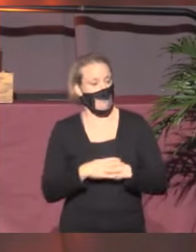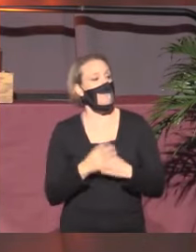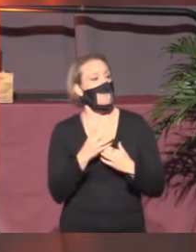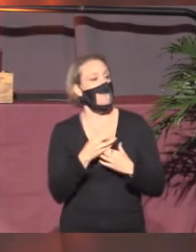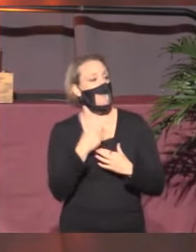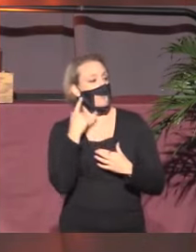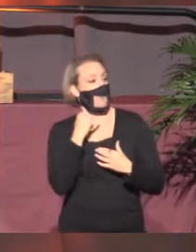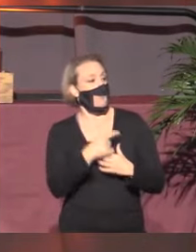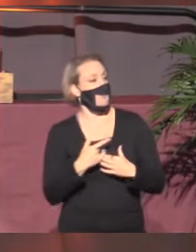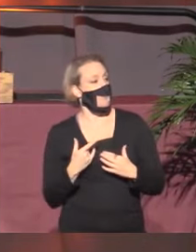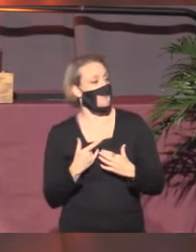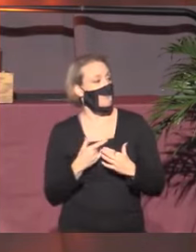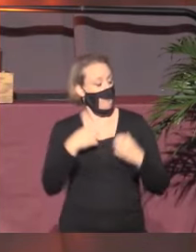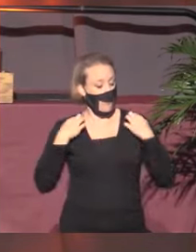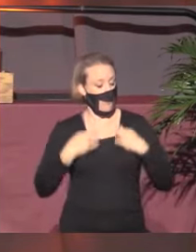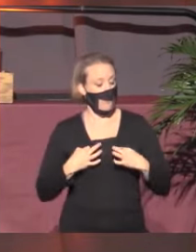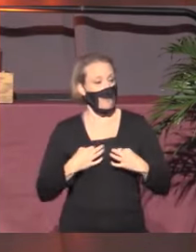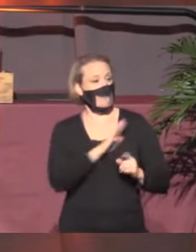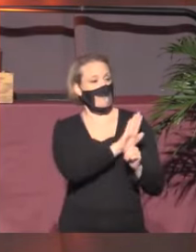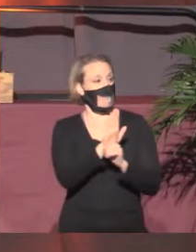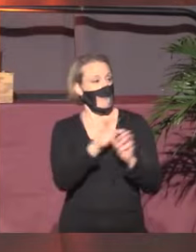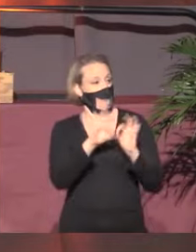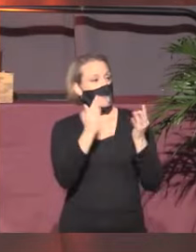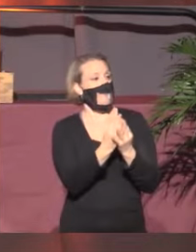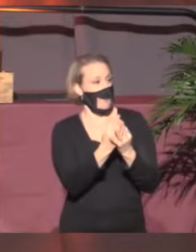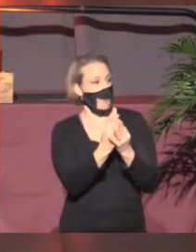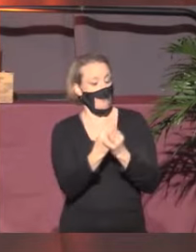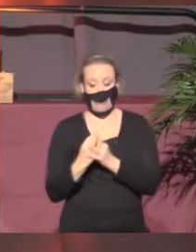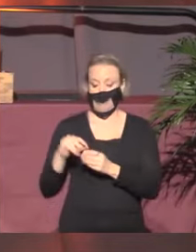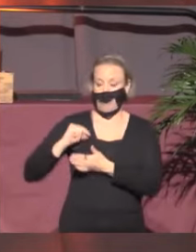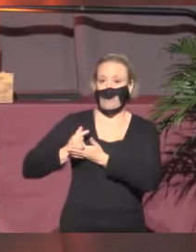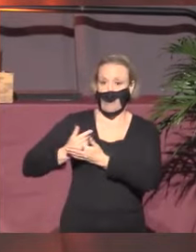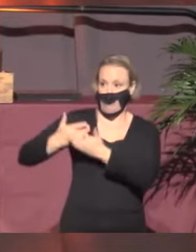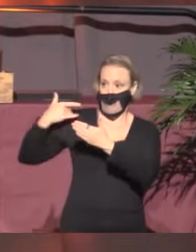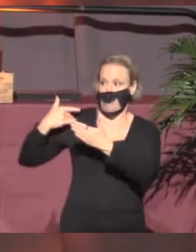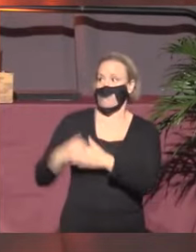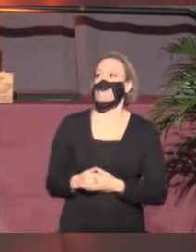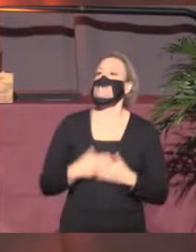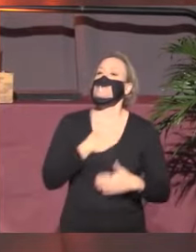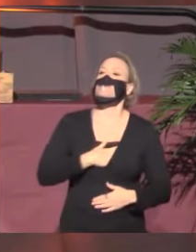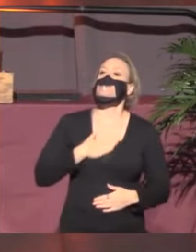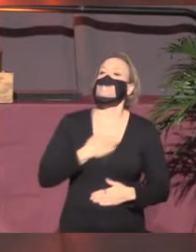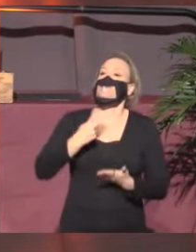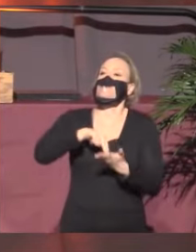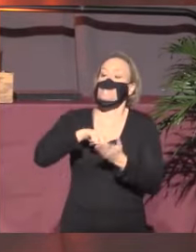Hamline. Would these legacy graduates and their families please stand to be recognized?